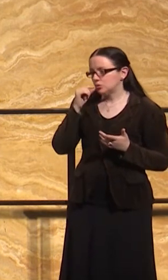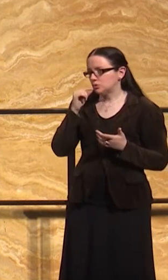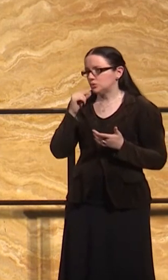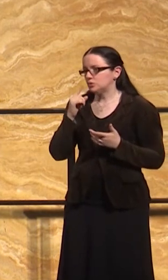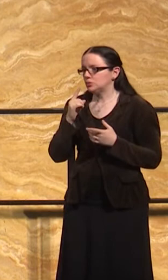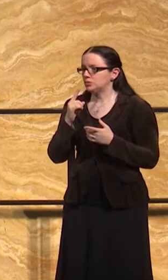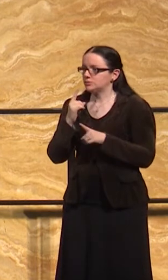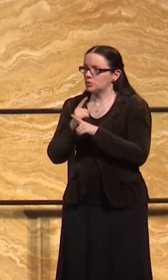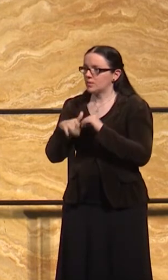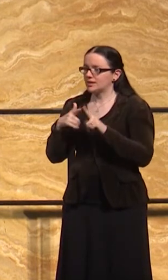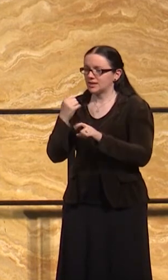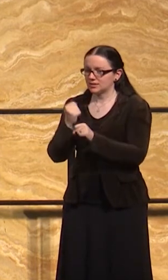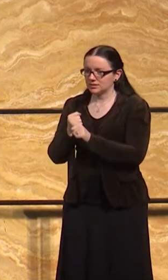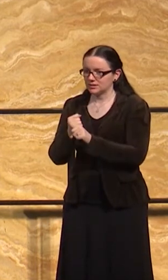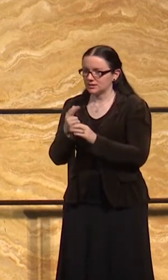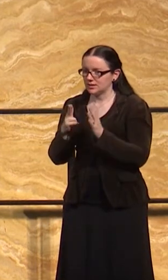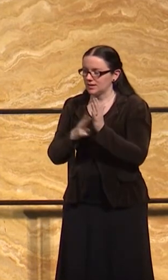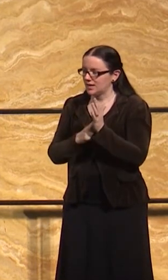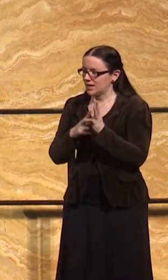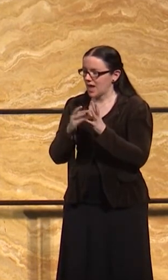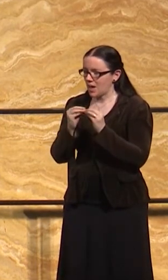the example of Namibia,